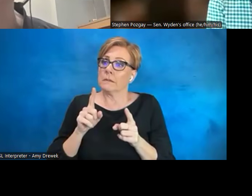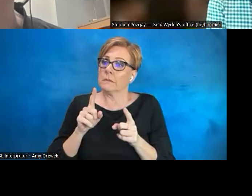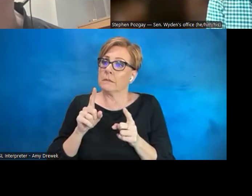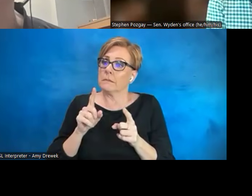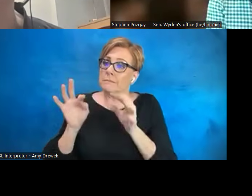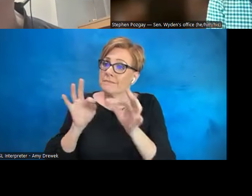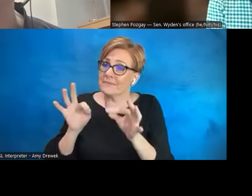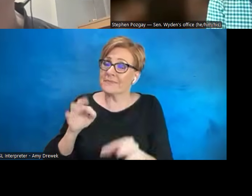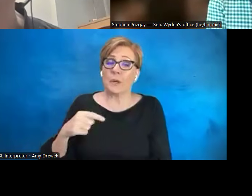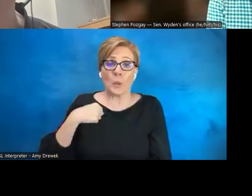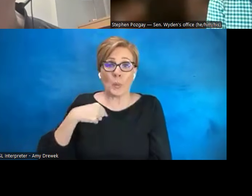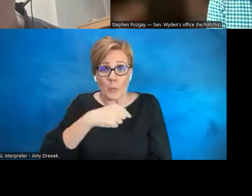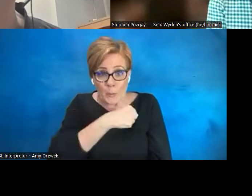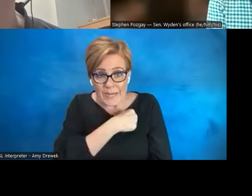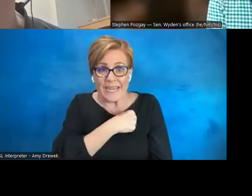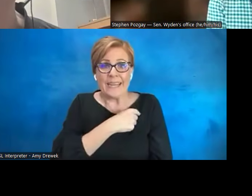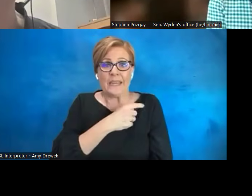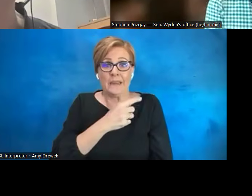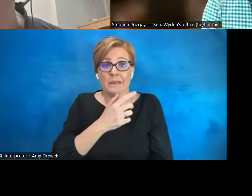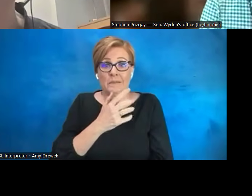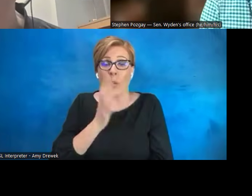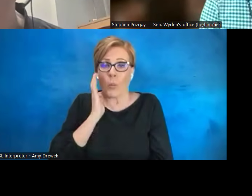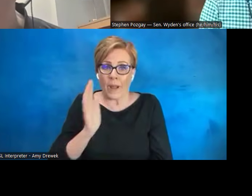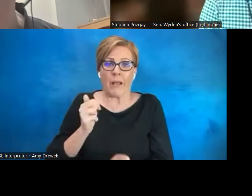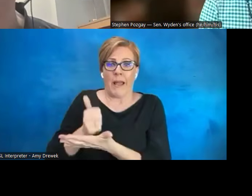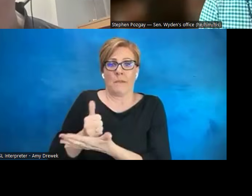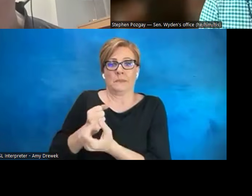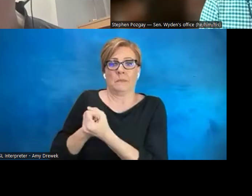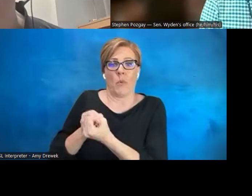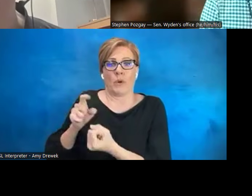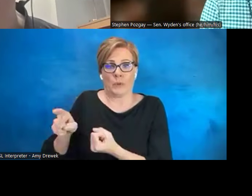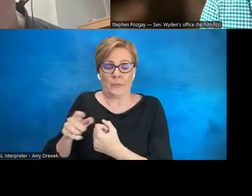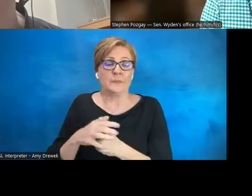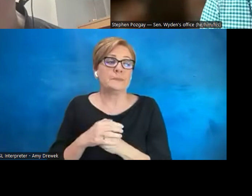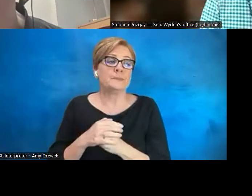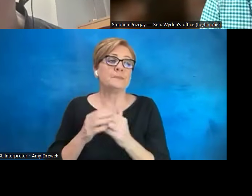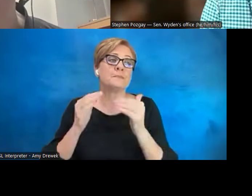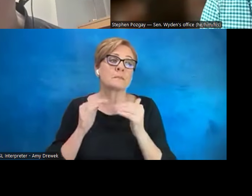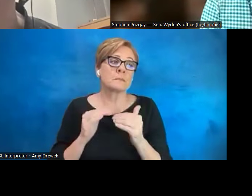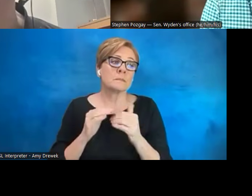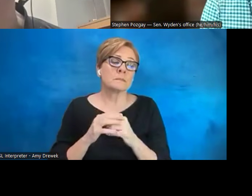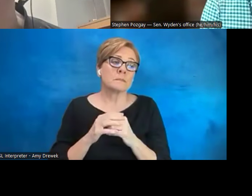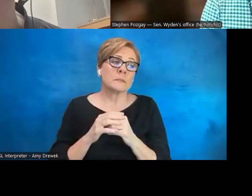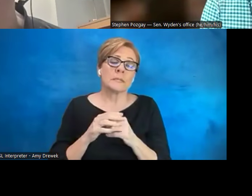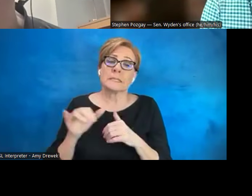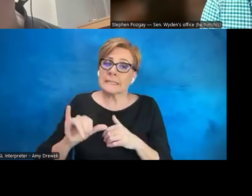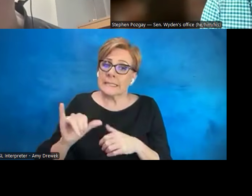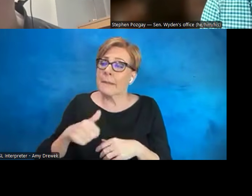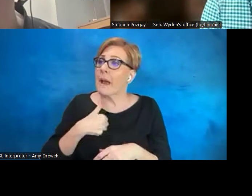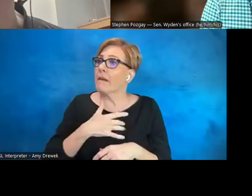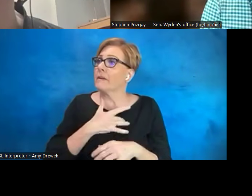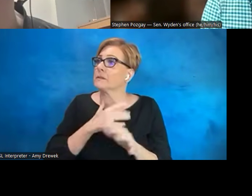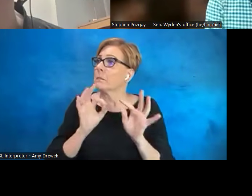on your advocate, because that's our job, in my opinion. I also think that it's important to